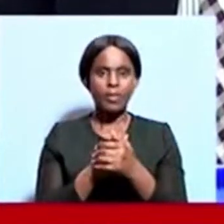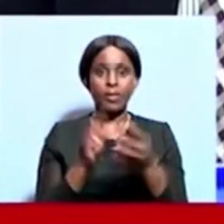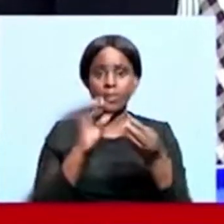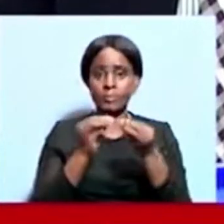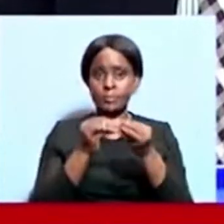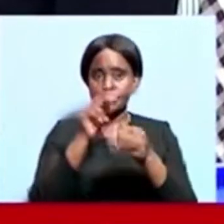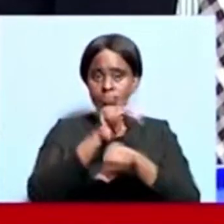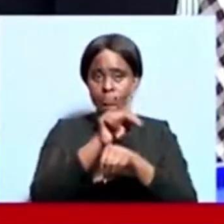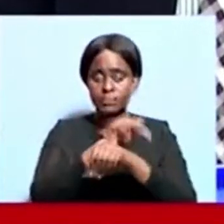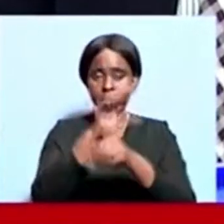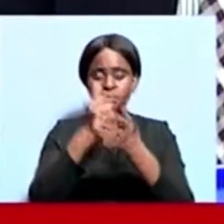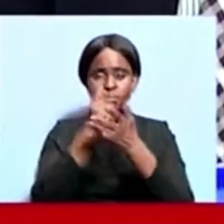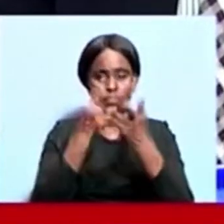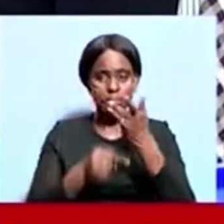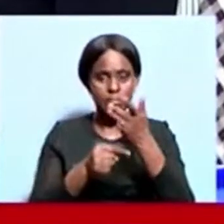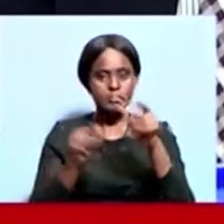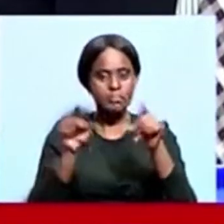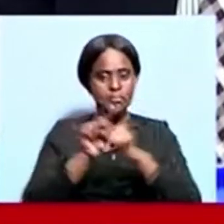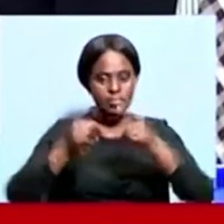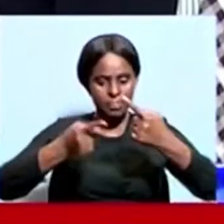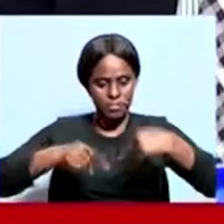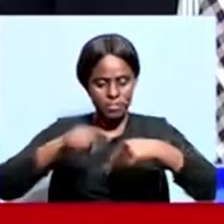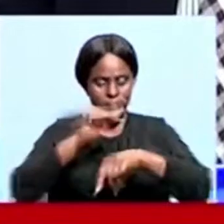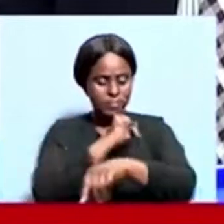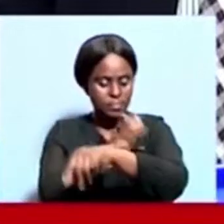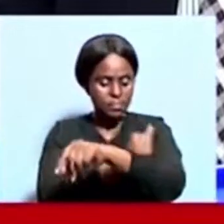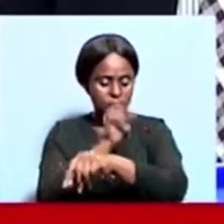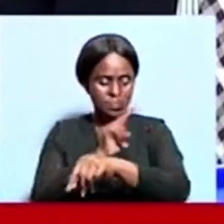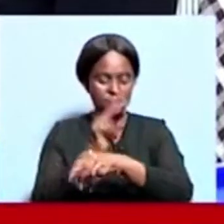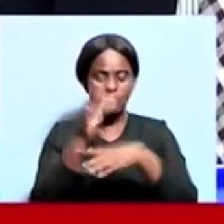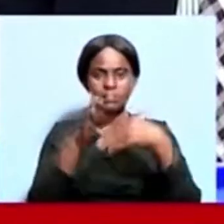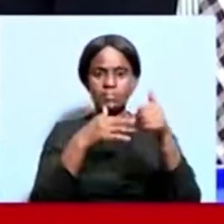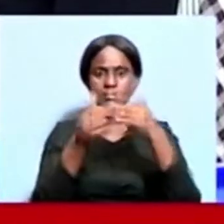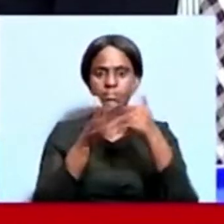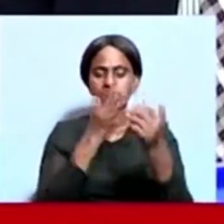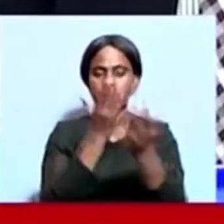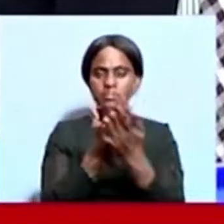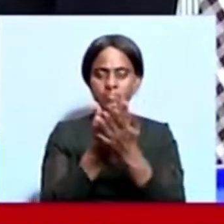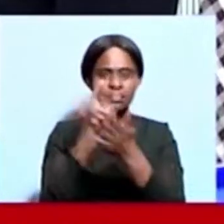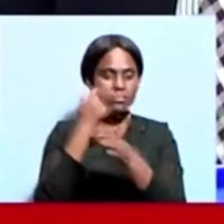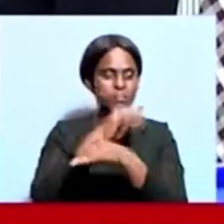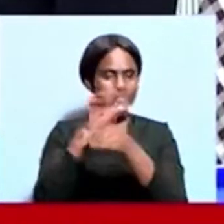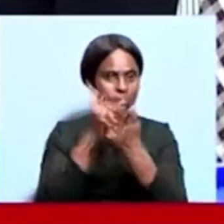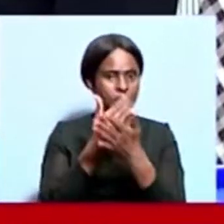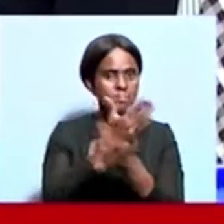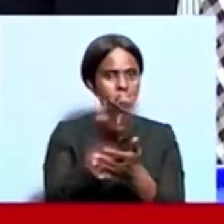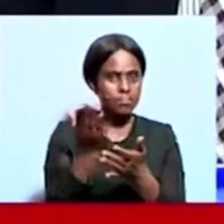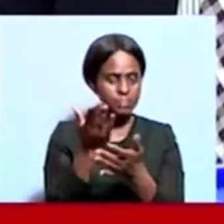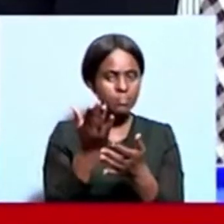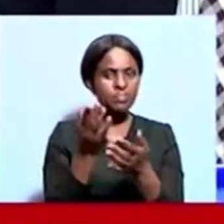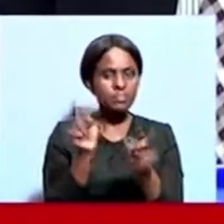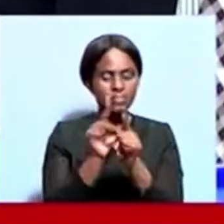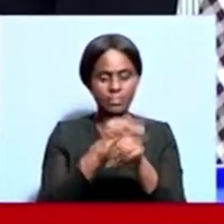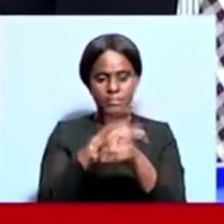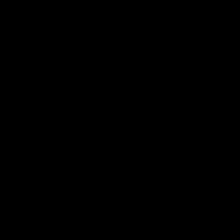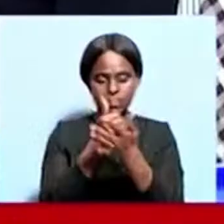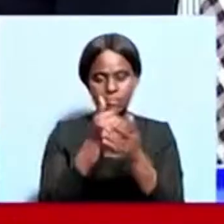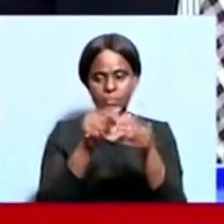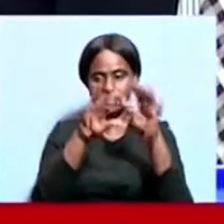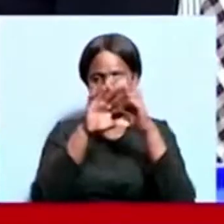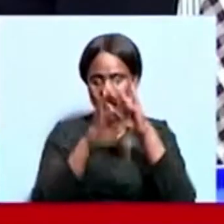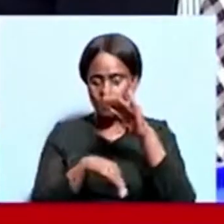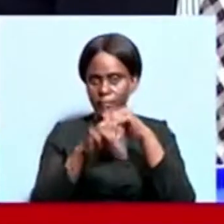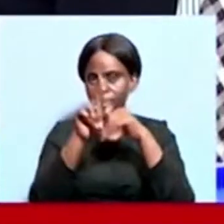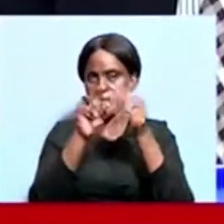of projects regardless, the local authority used simplified bidding for all of them, and all of them were below 1